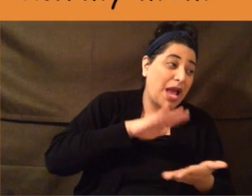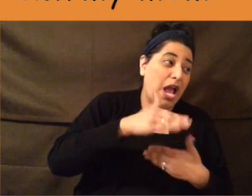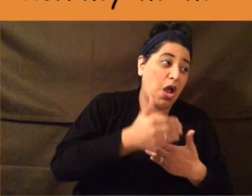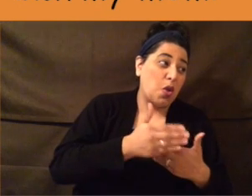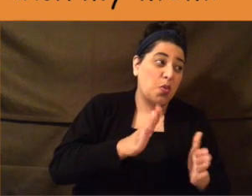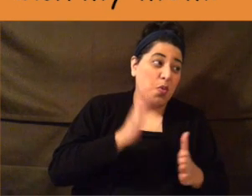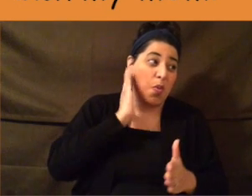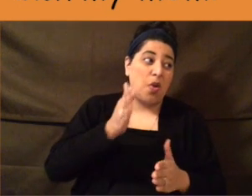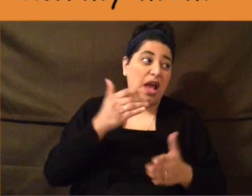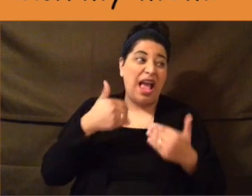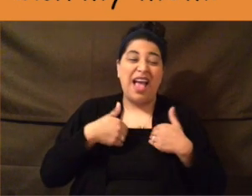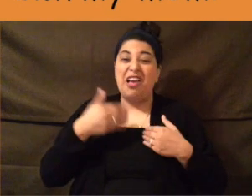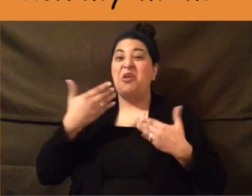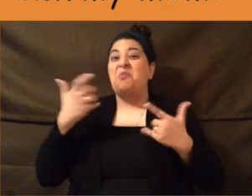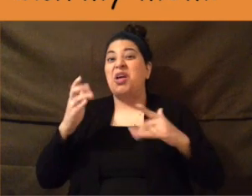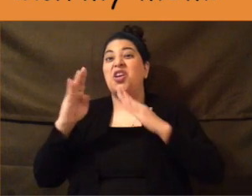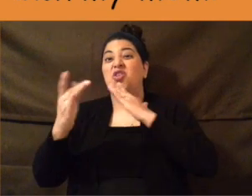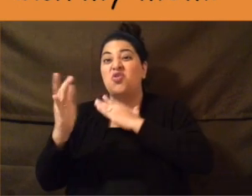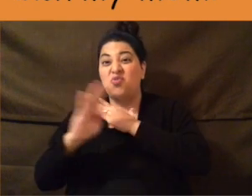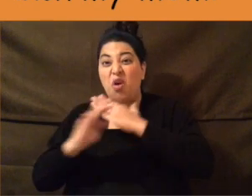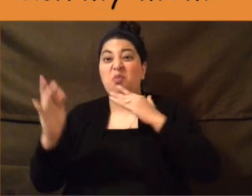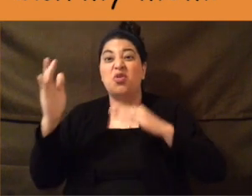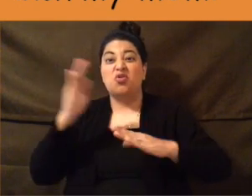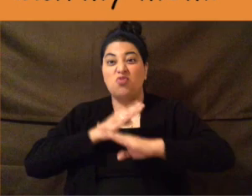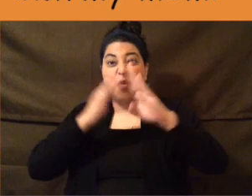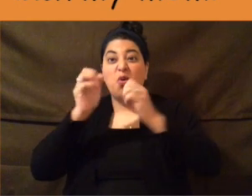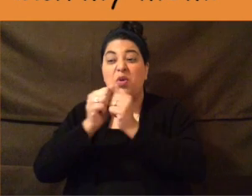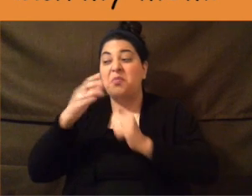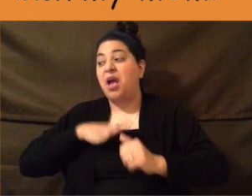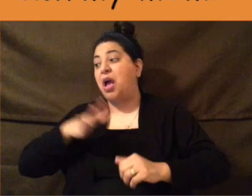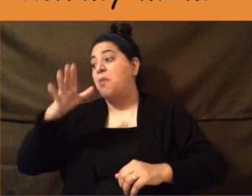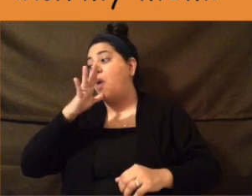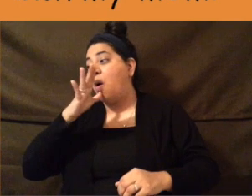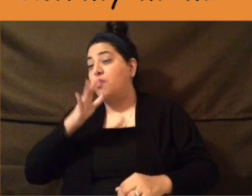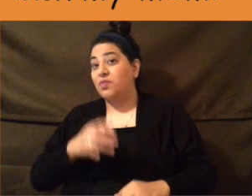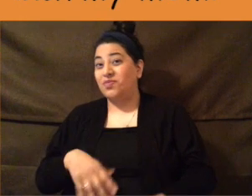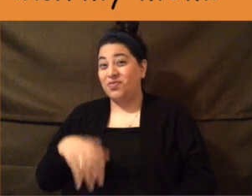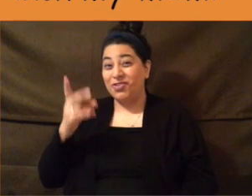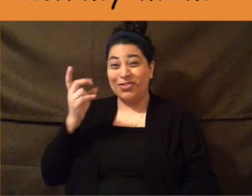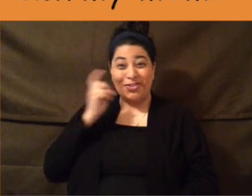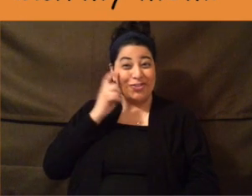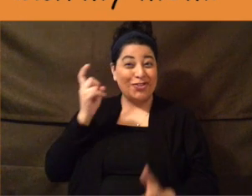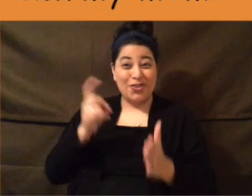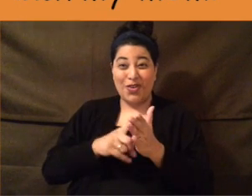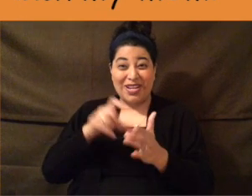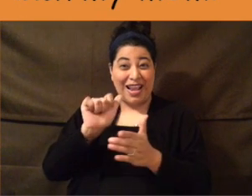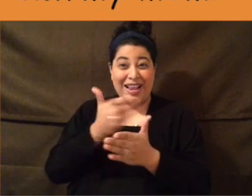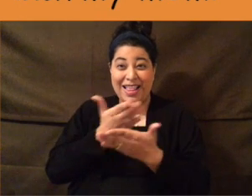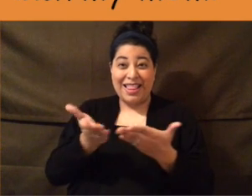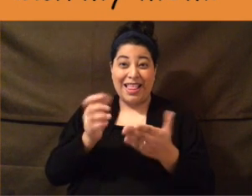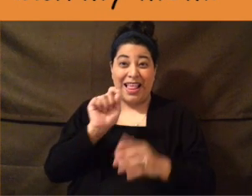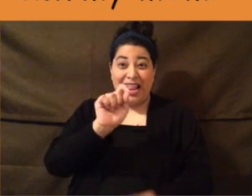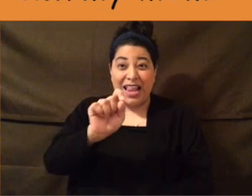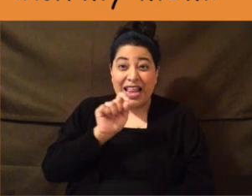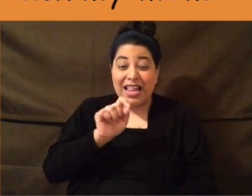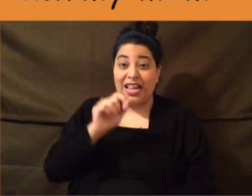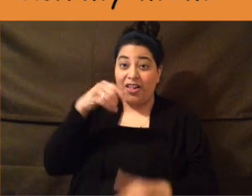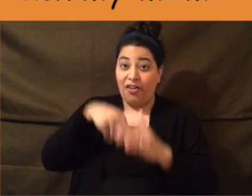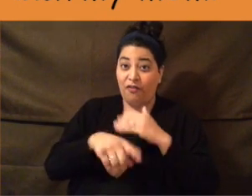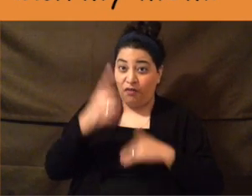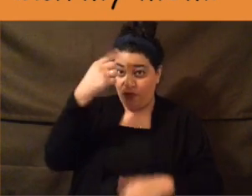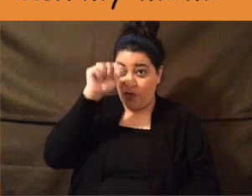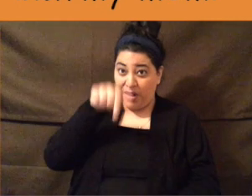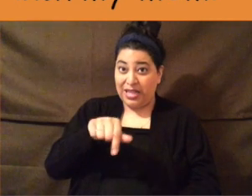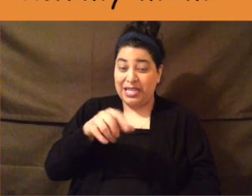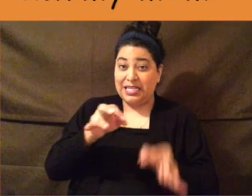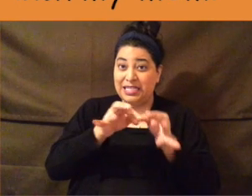my mom. So I want you to take a minute and see if you notice anything about punctuation in these